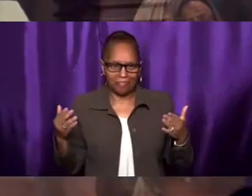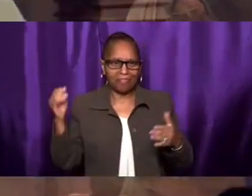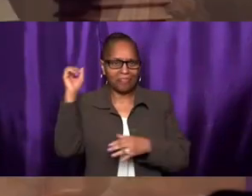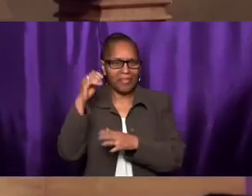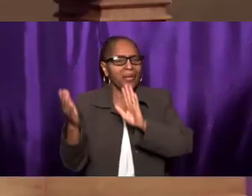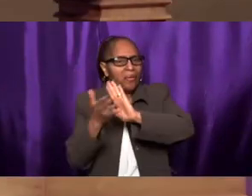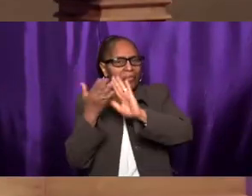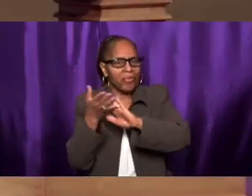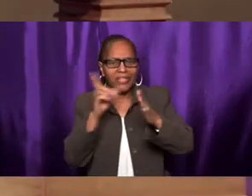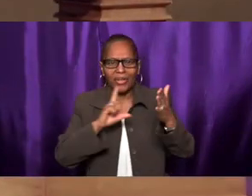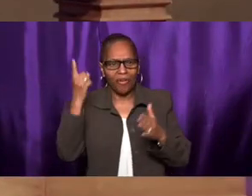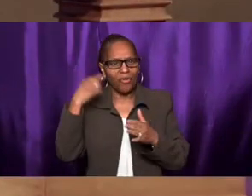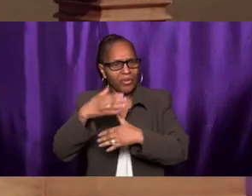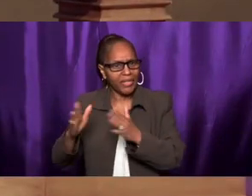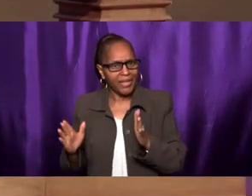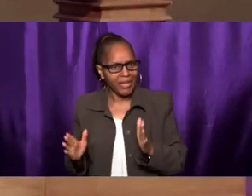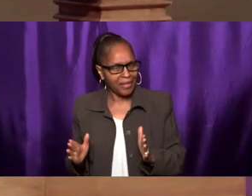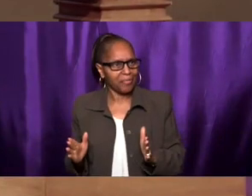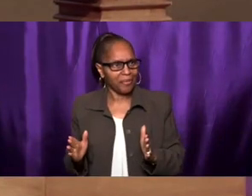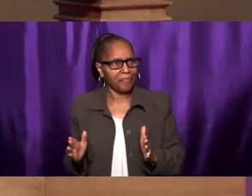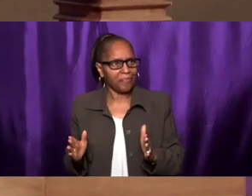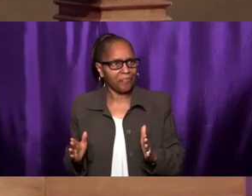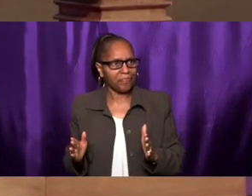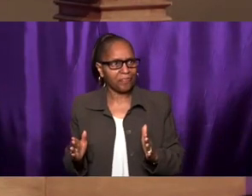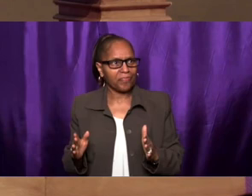Give God praise for your neighbor, if you would.